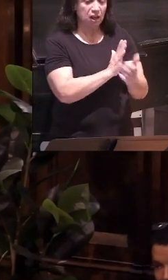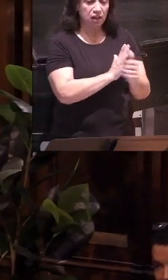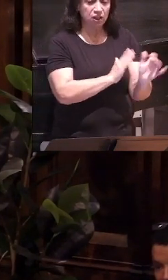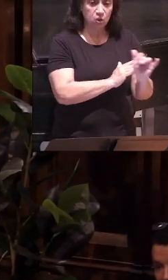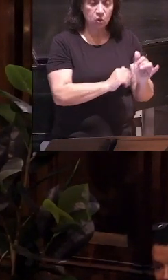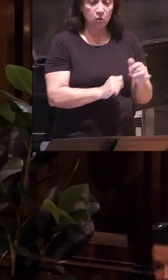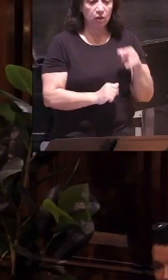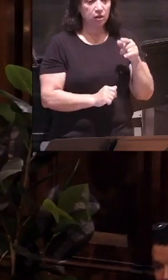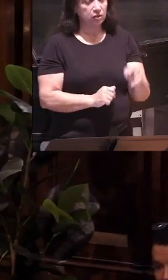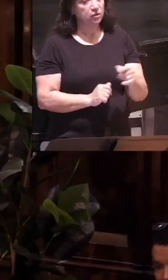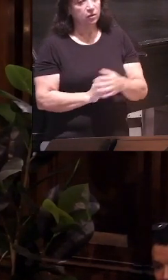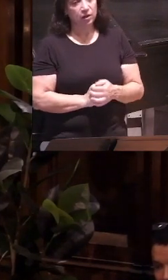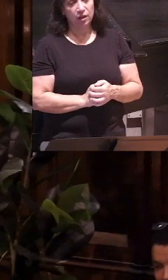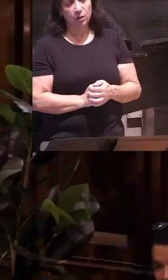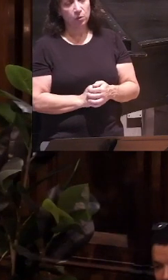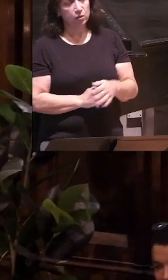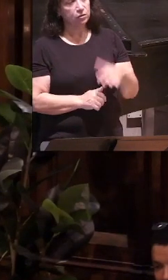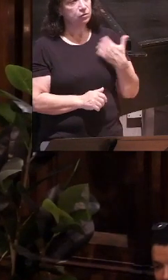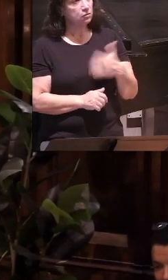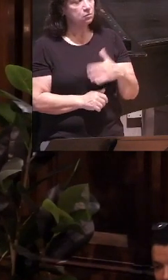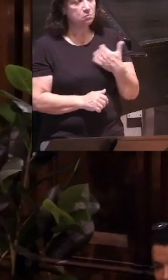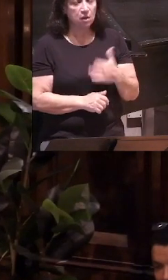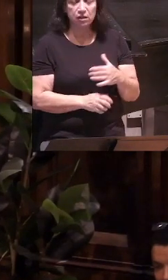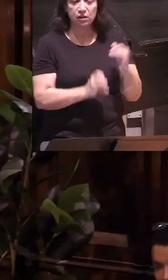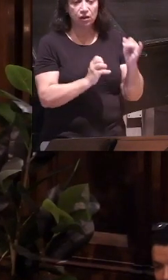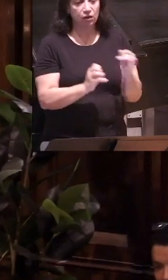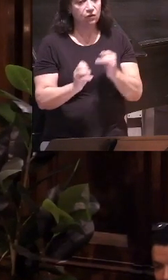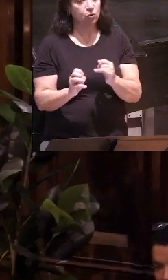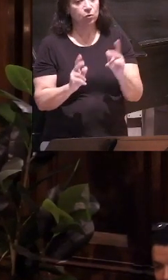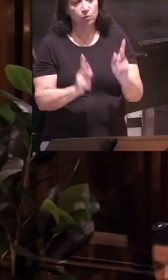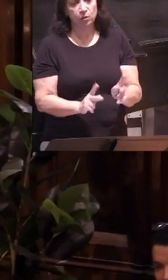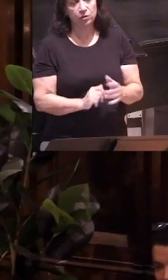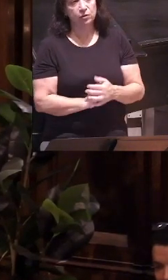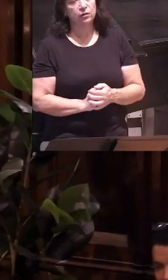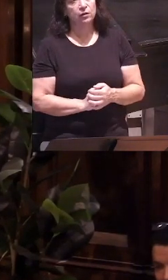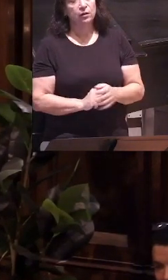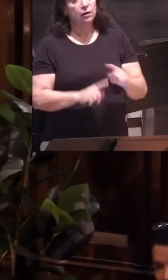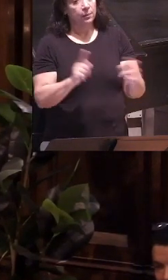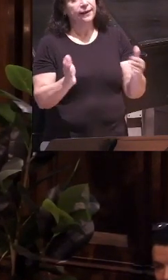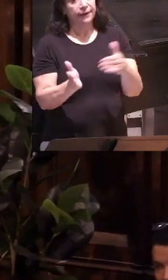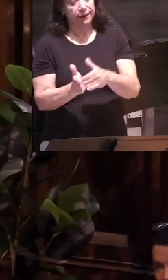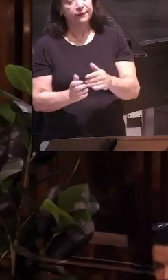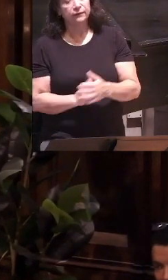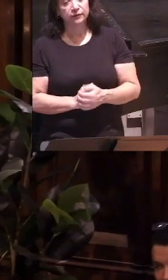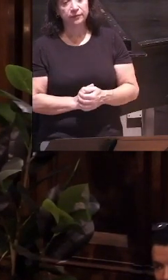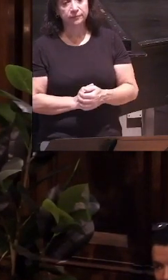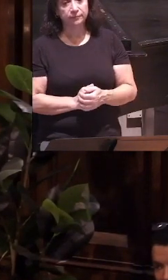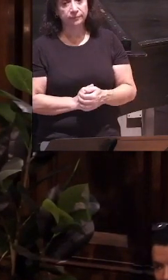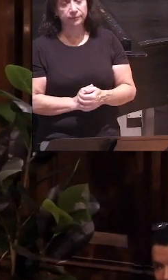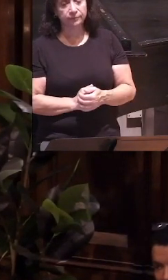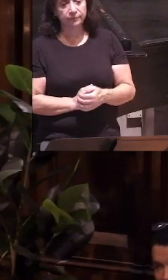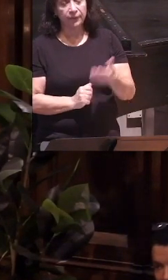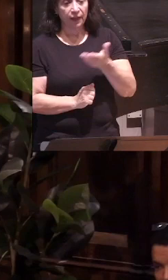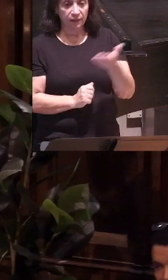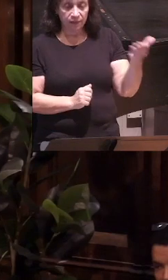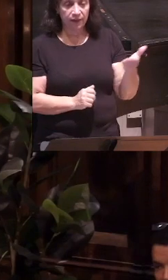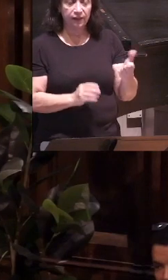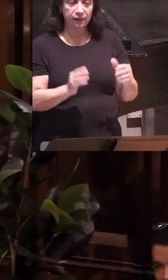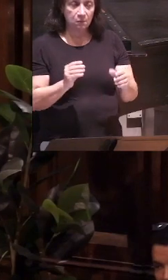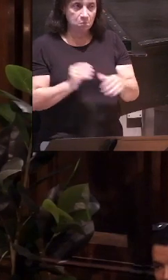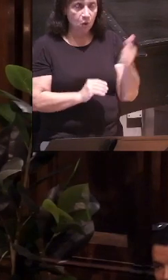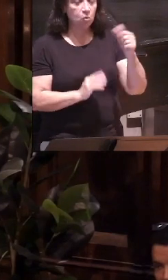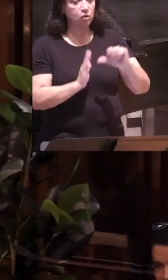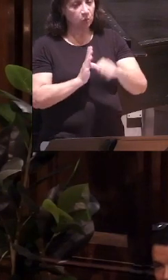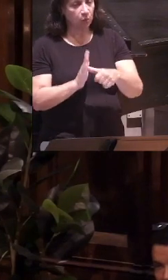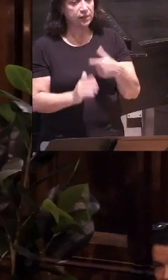was a formidable, formidable individual. But again, the thing that impressed me the most